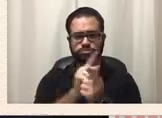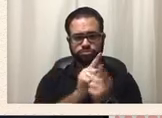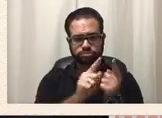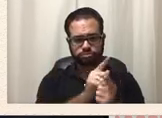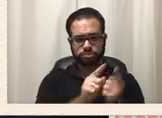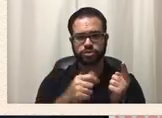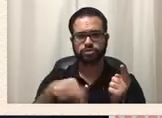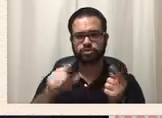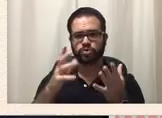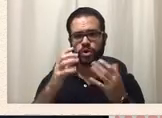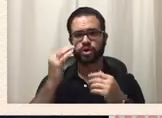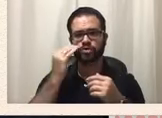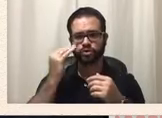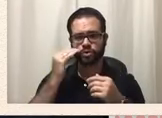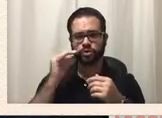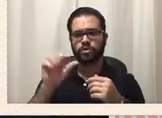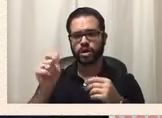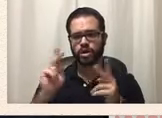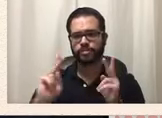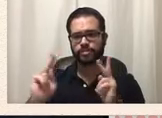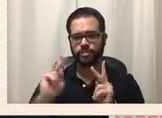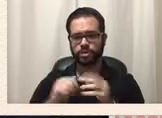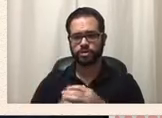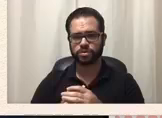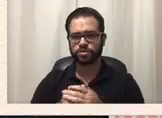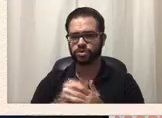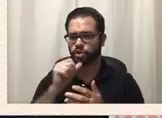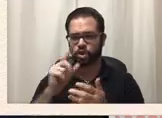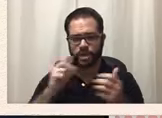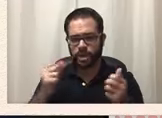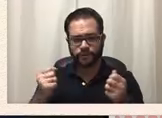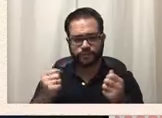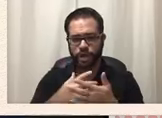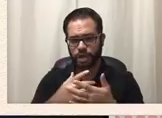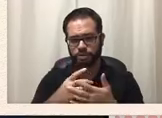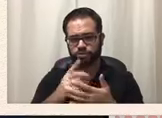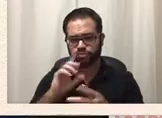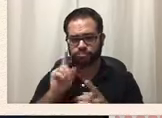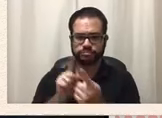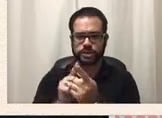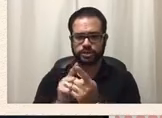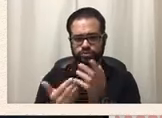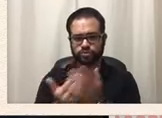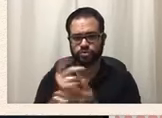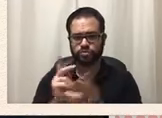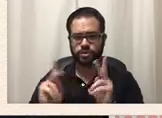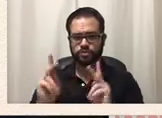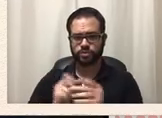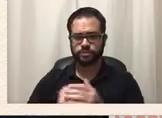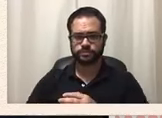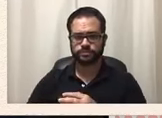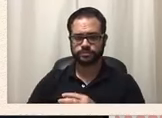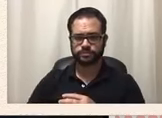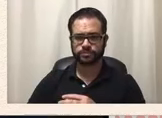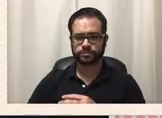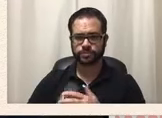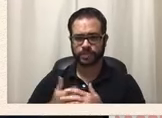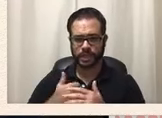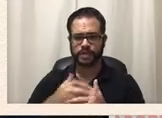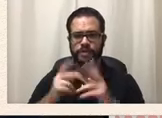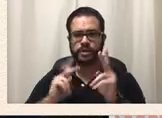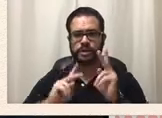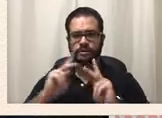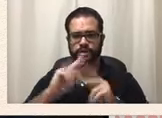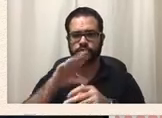drugs. Don't be afraid to tell your drugs. It's a blessing in your drugs.